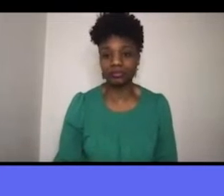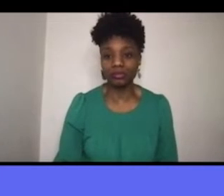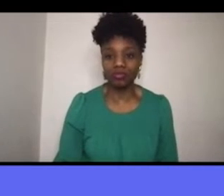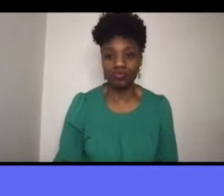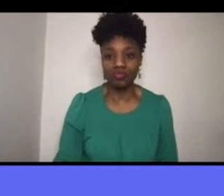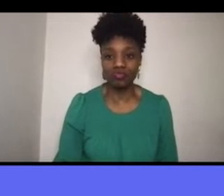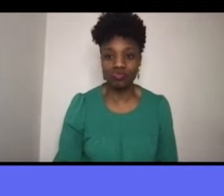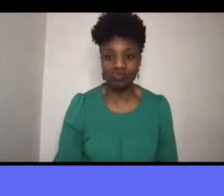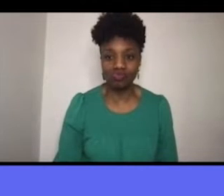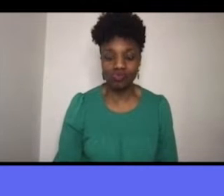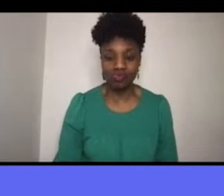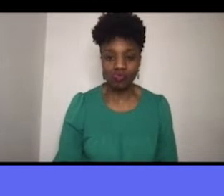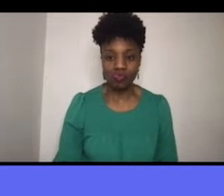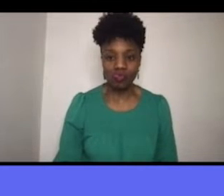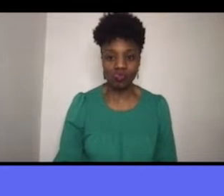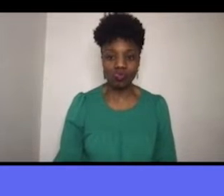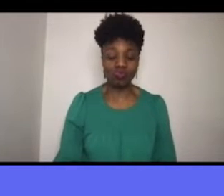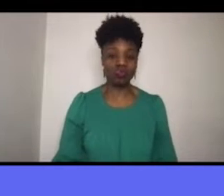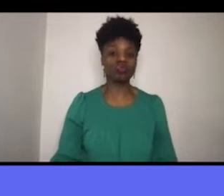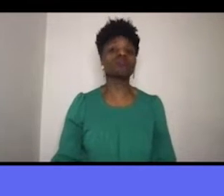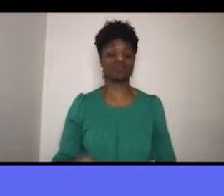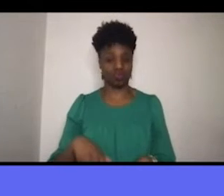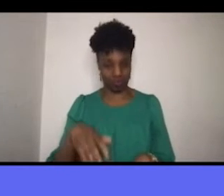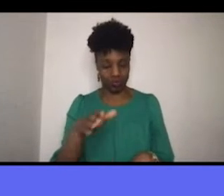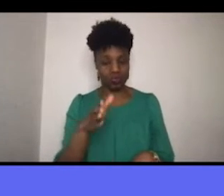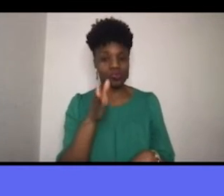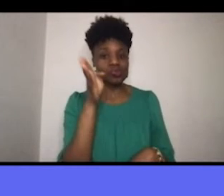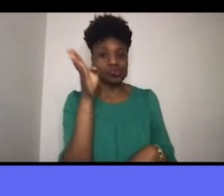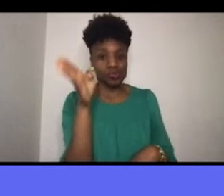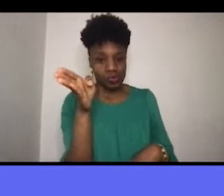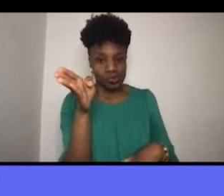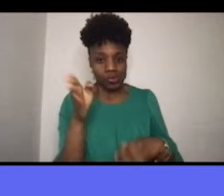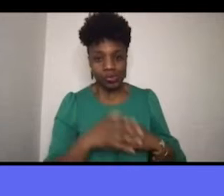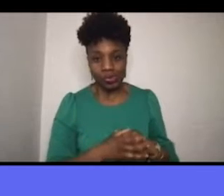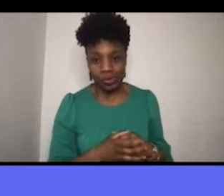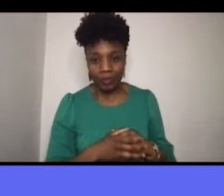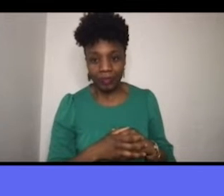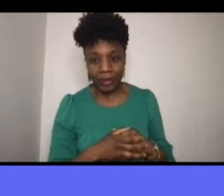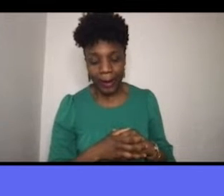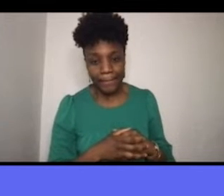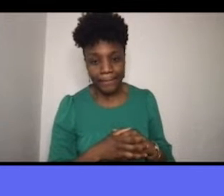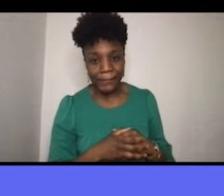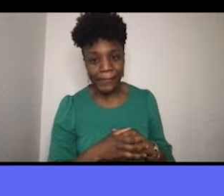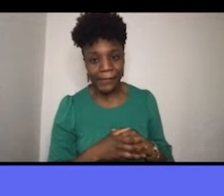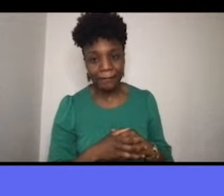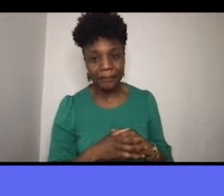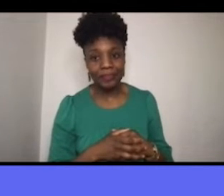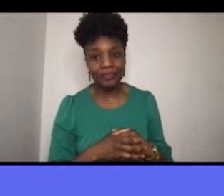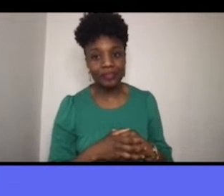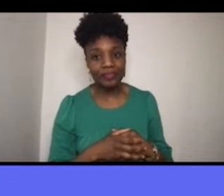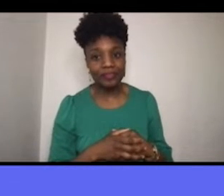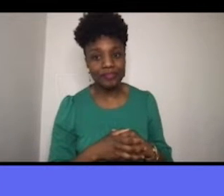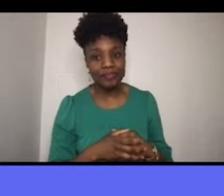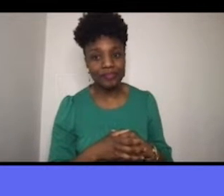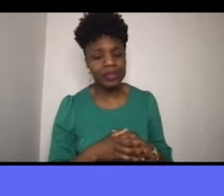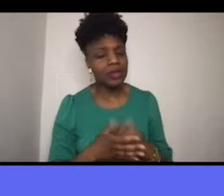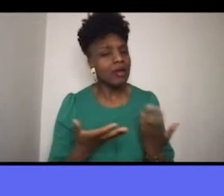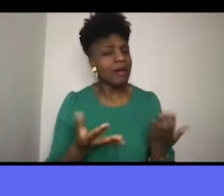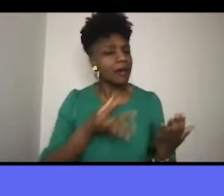the question of like, how come there isn't like a YouTube version of for sign